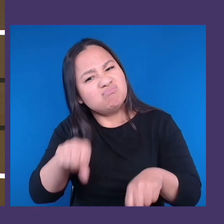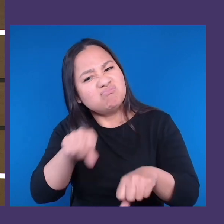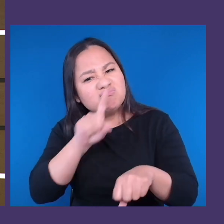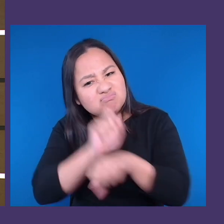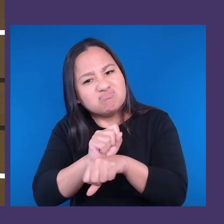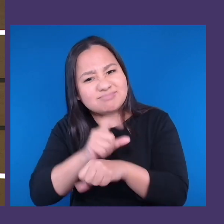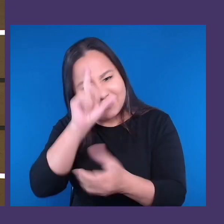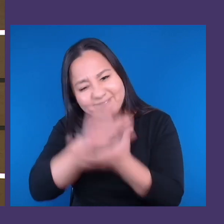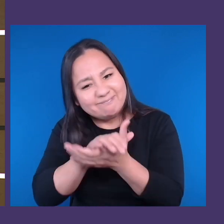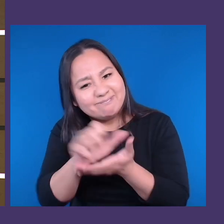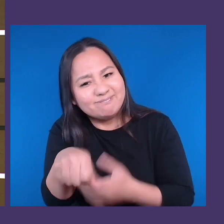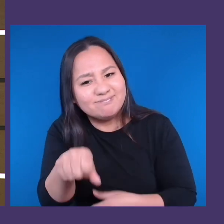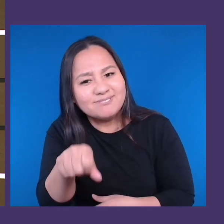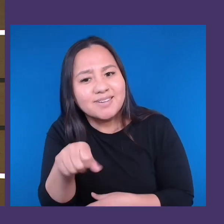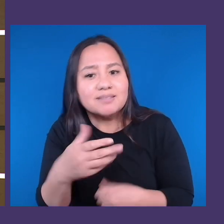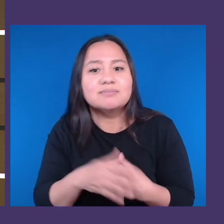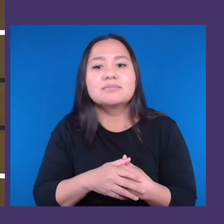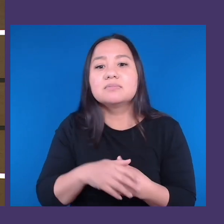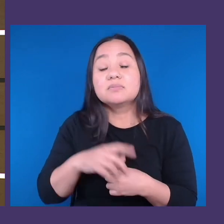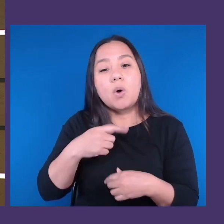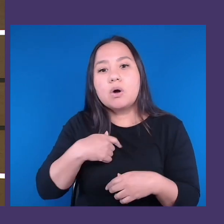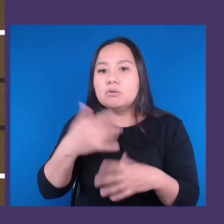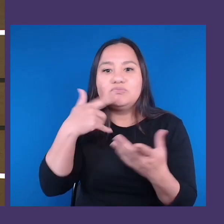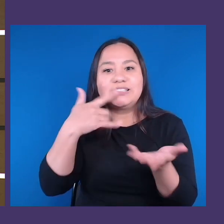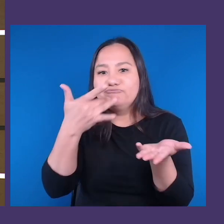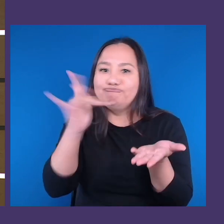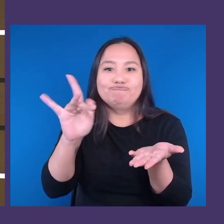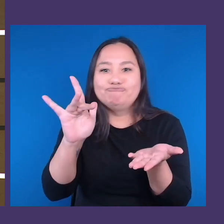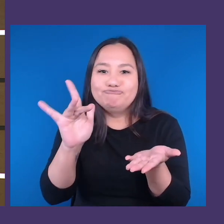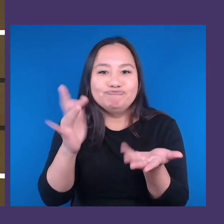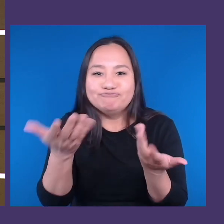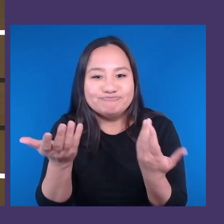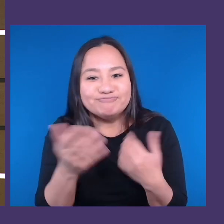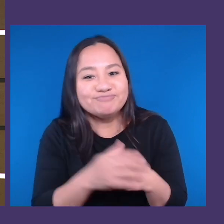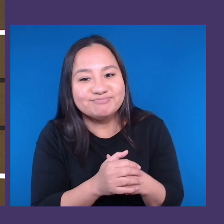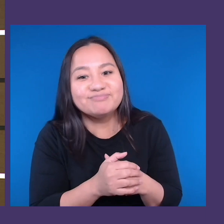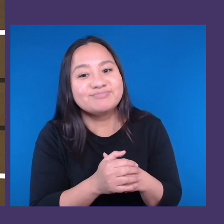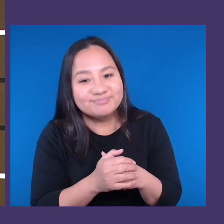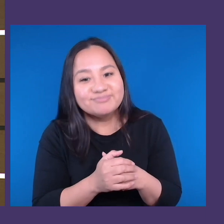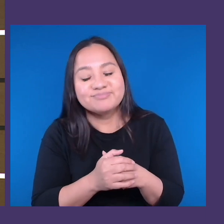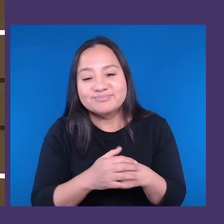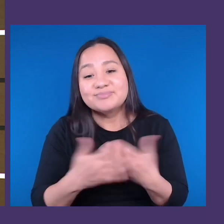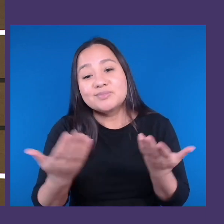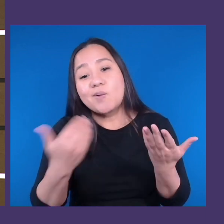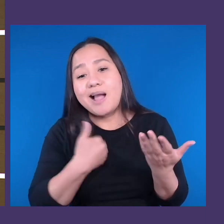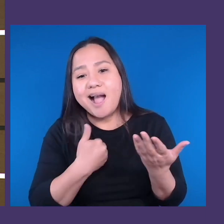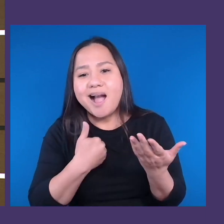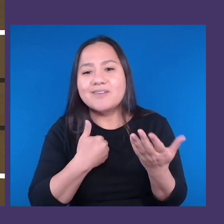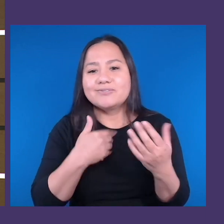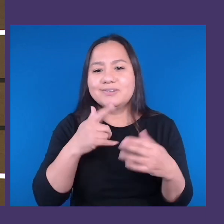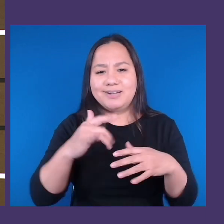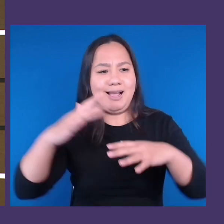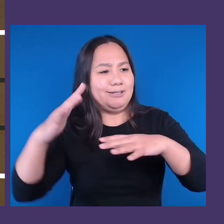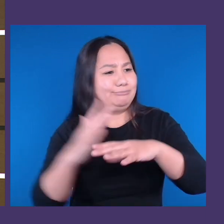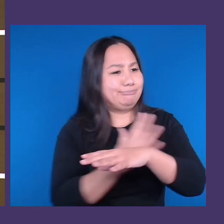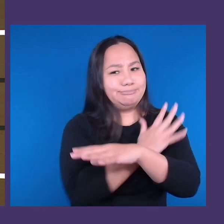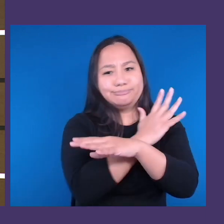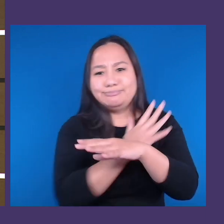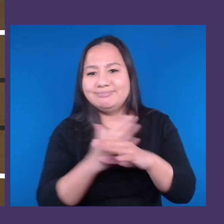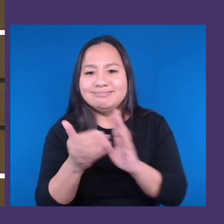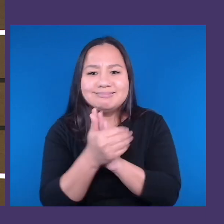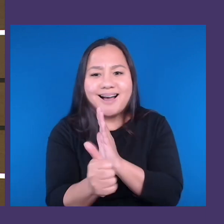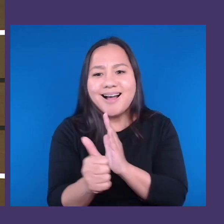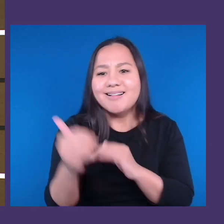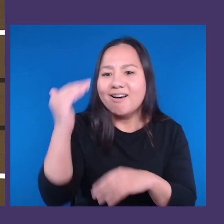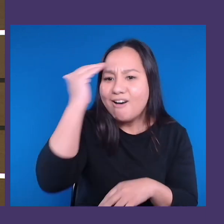was so fortunate that there was this array of talent and knowledge and innovation